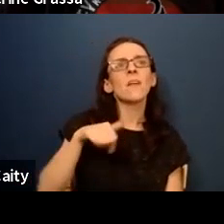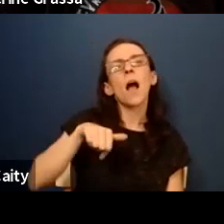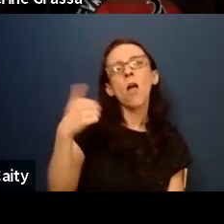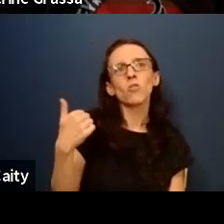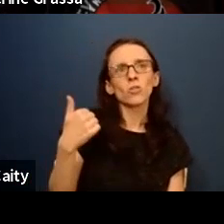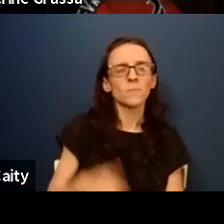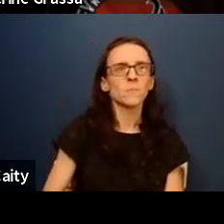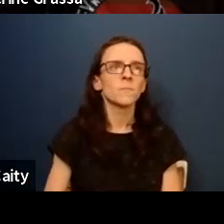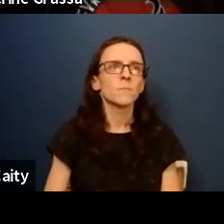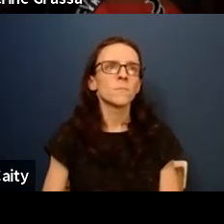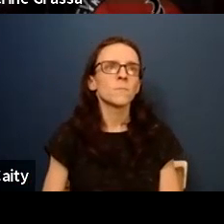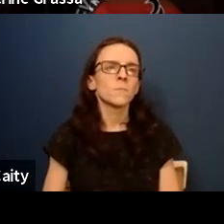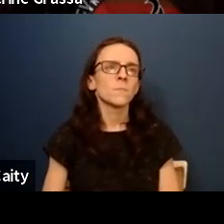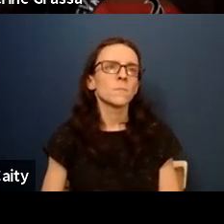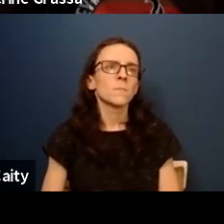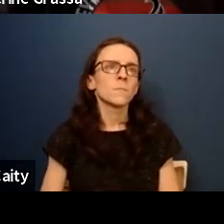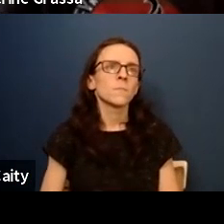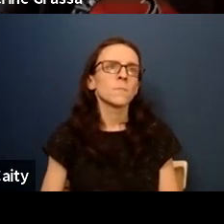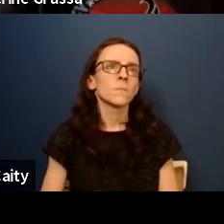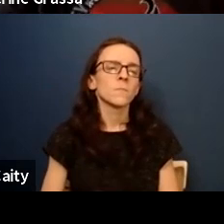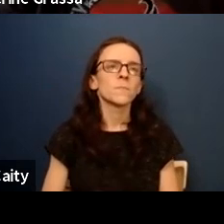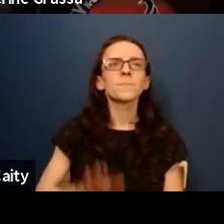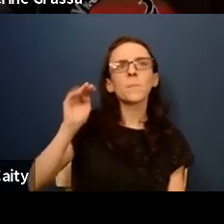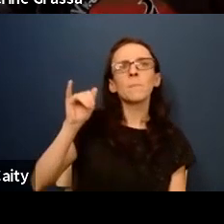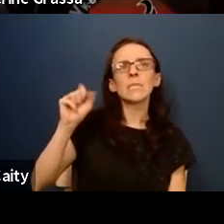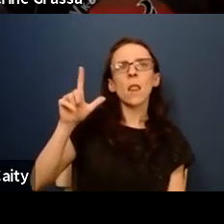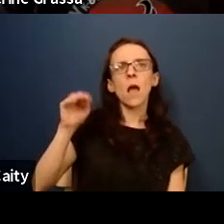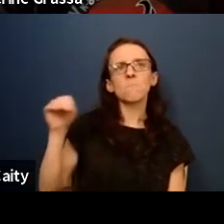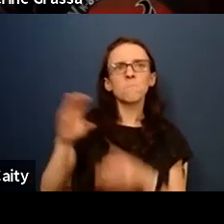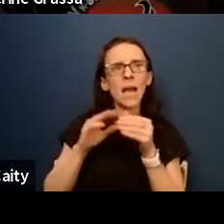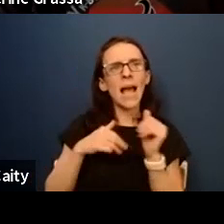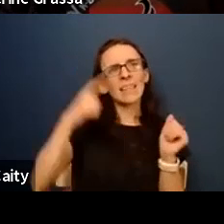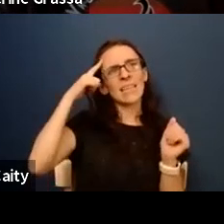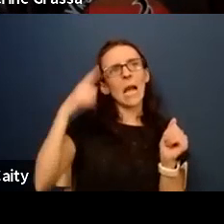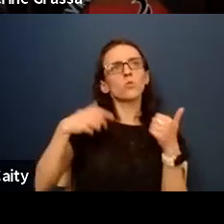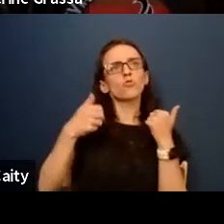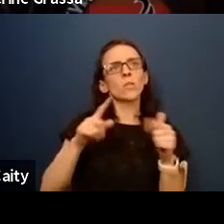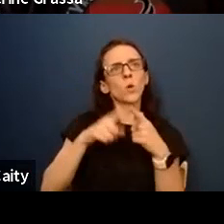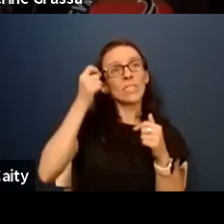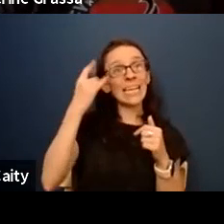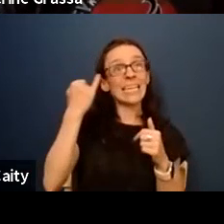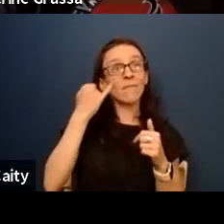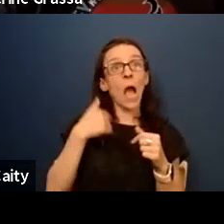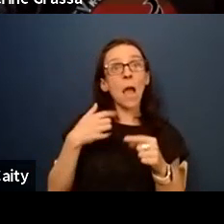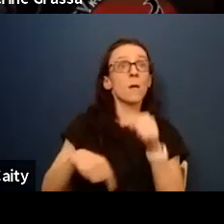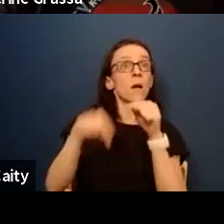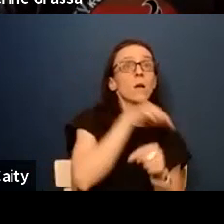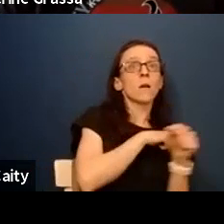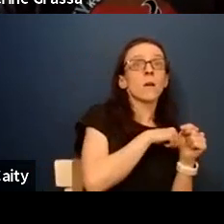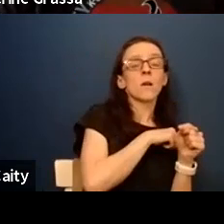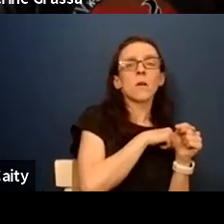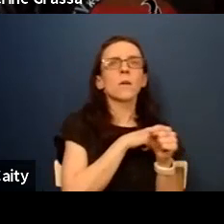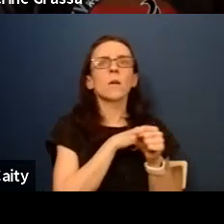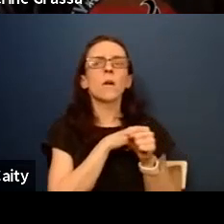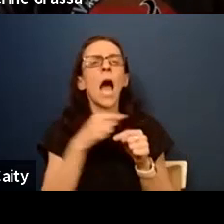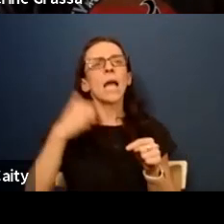Well, I think what I'm trying to understand is, and if I'm backtracking, I know that